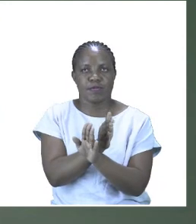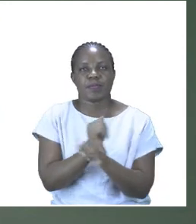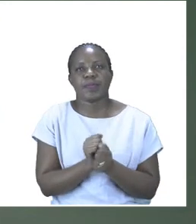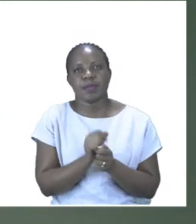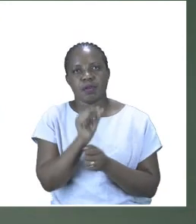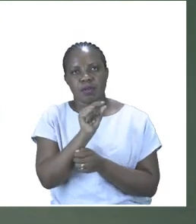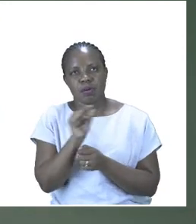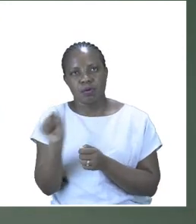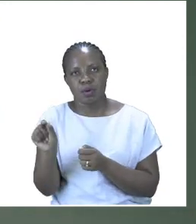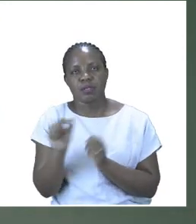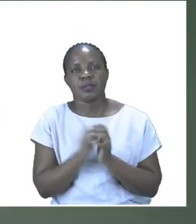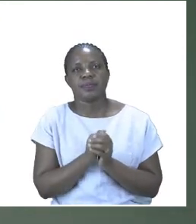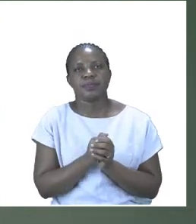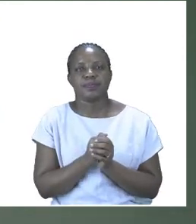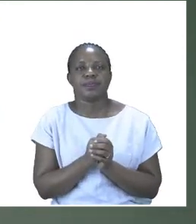D,